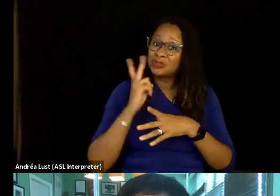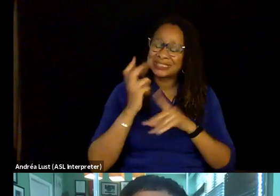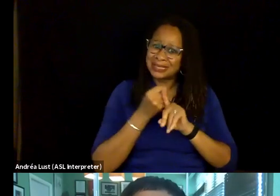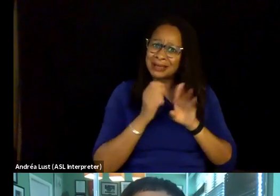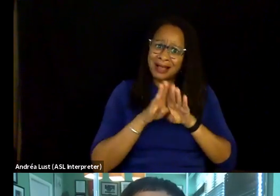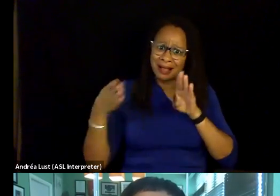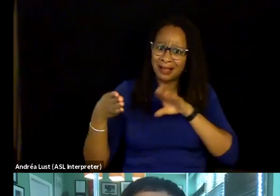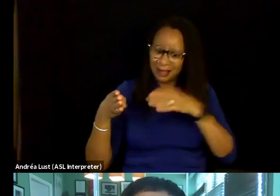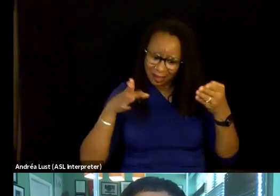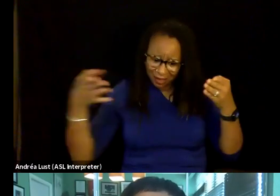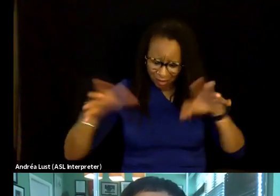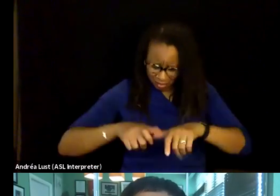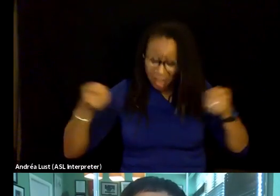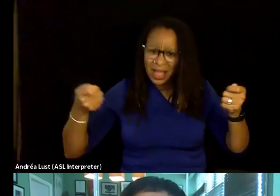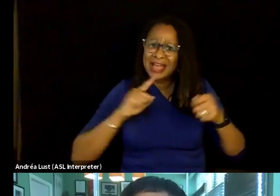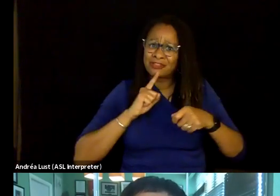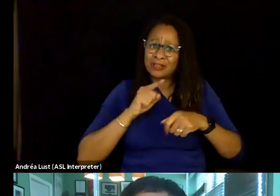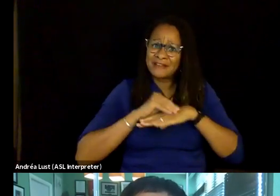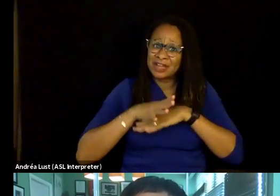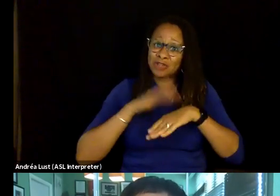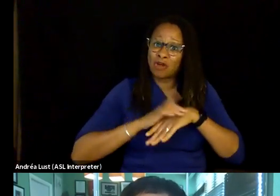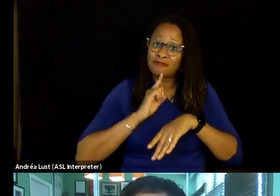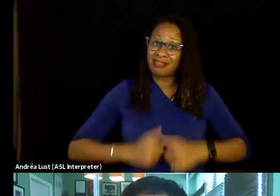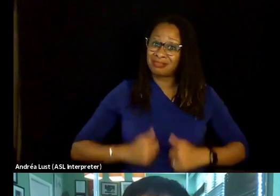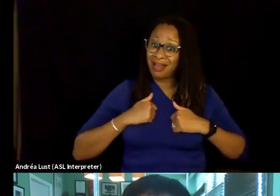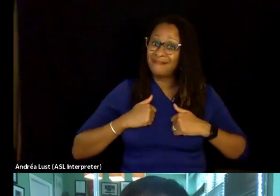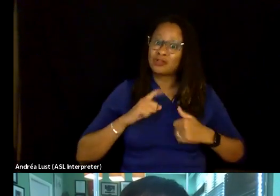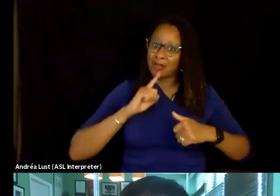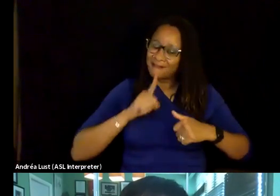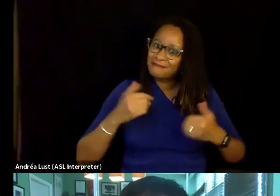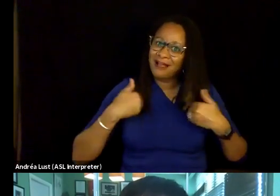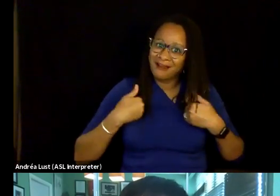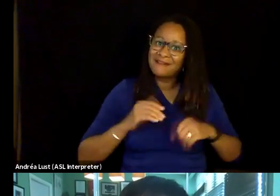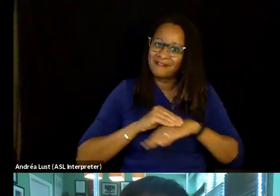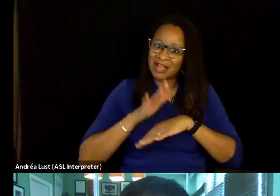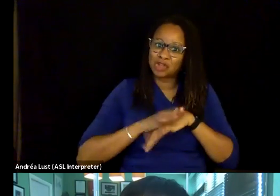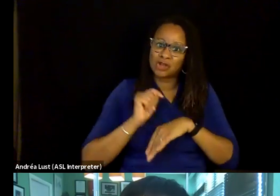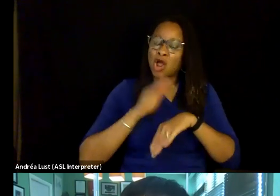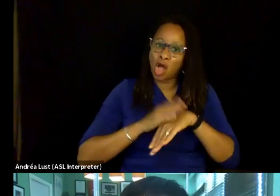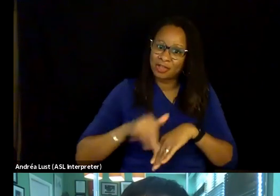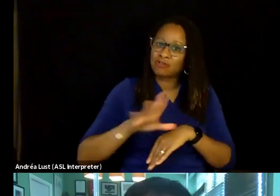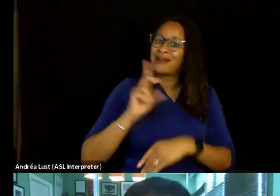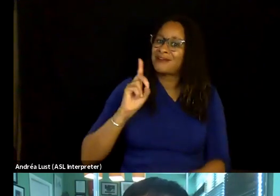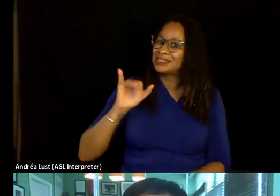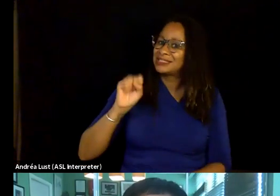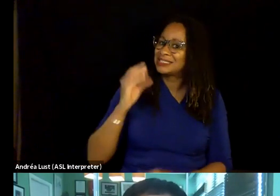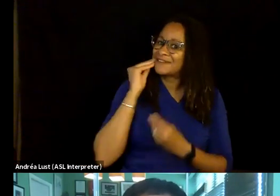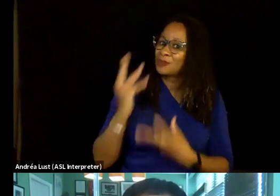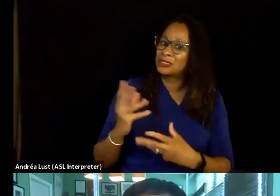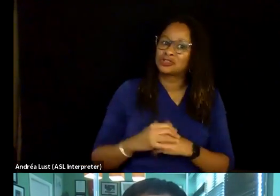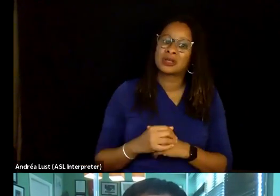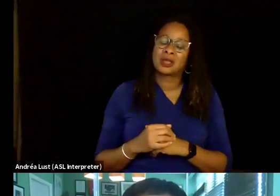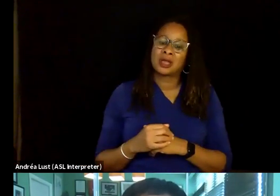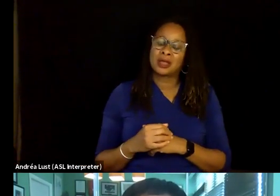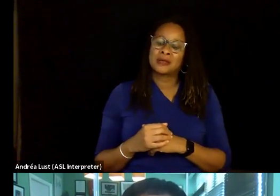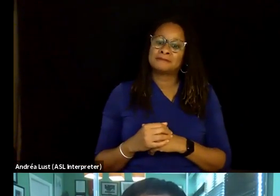effects of it on real lives, right? There's a real effect on the ground of disinformation and what